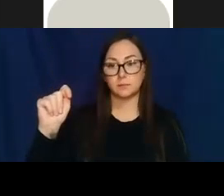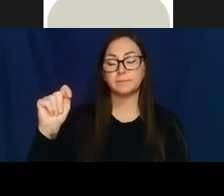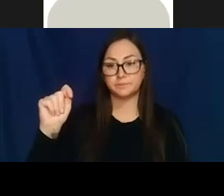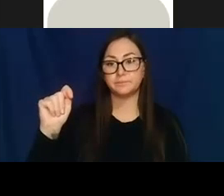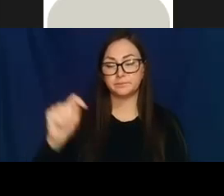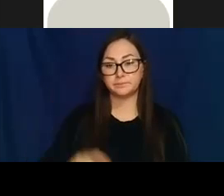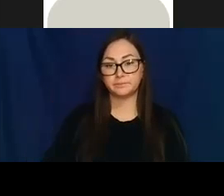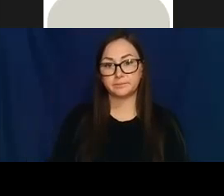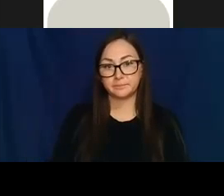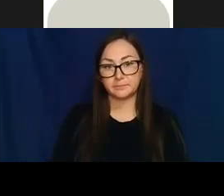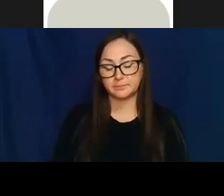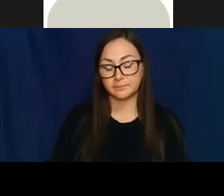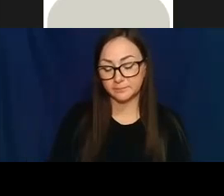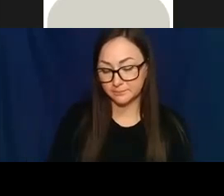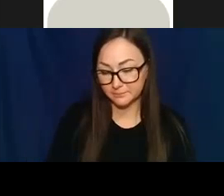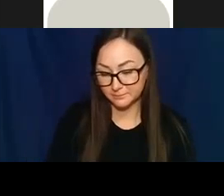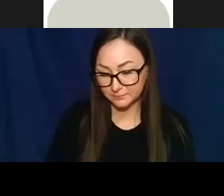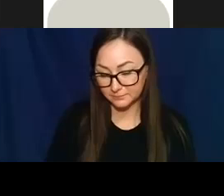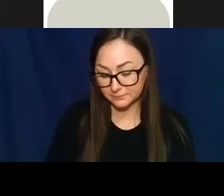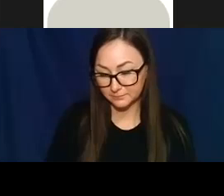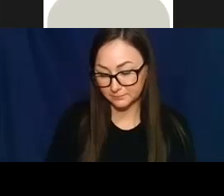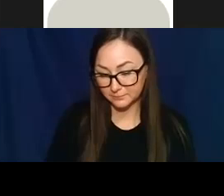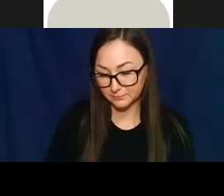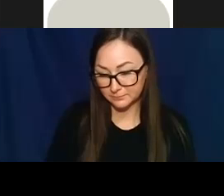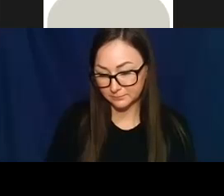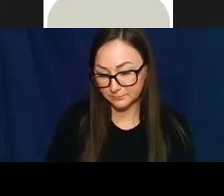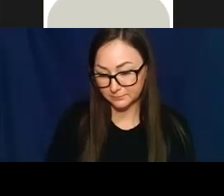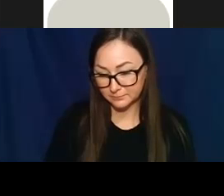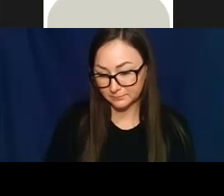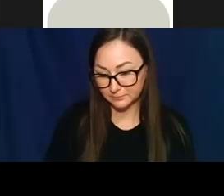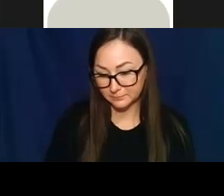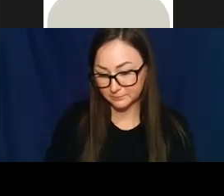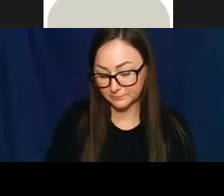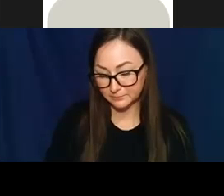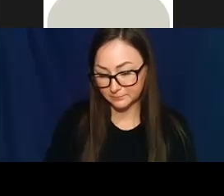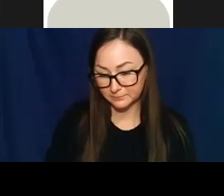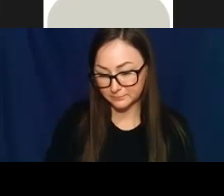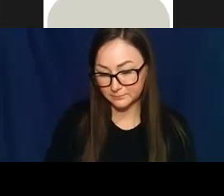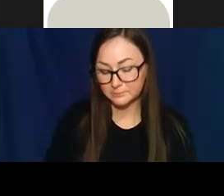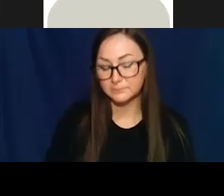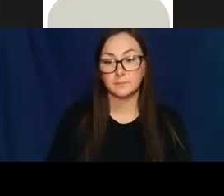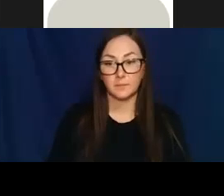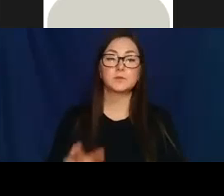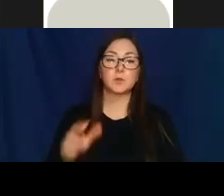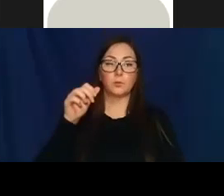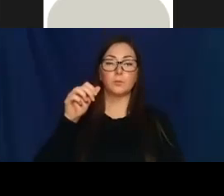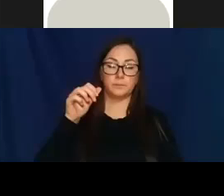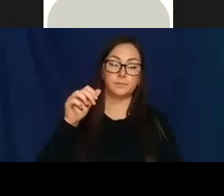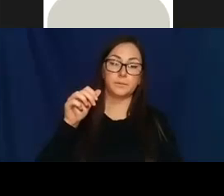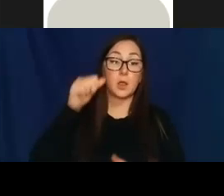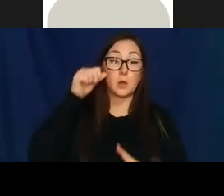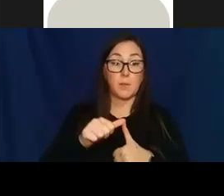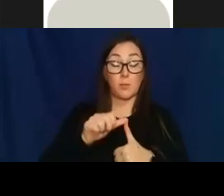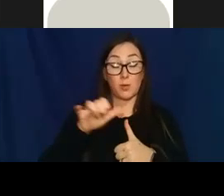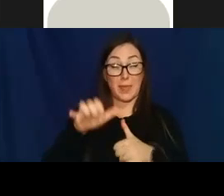obtain that magic 8 number, or the octet rule, as it's called. And that is a driving force.